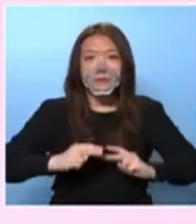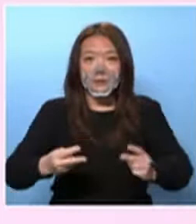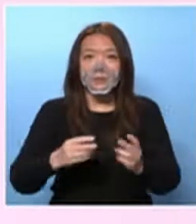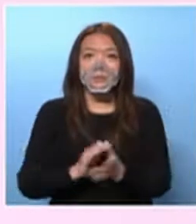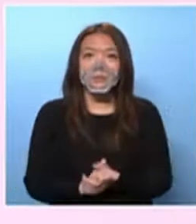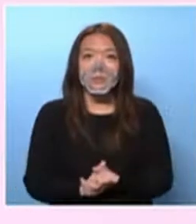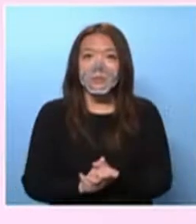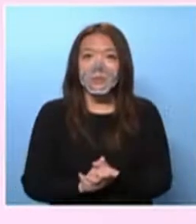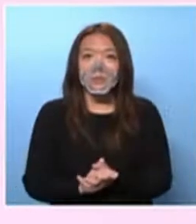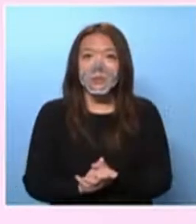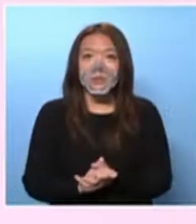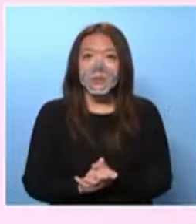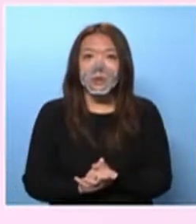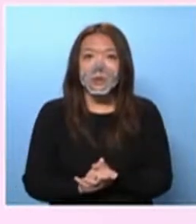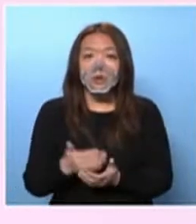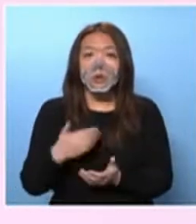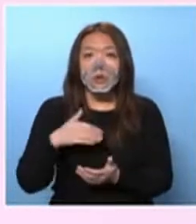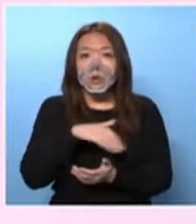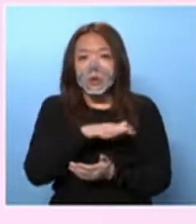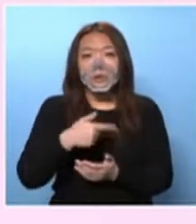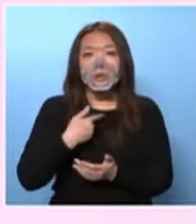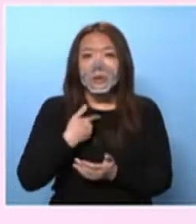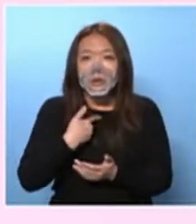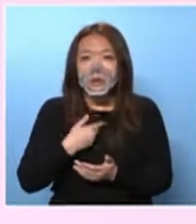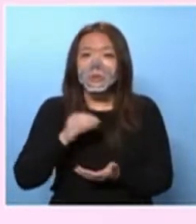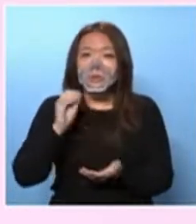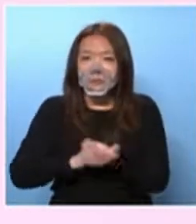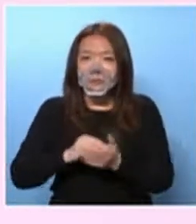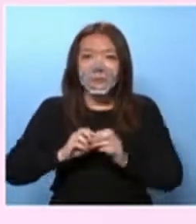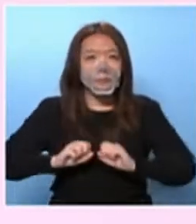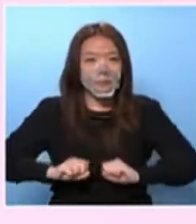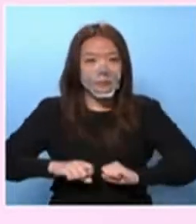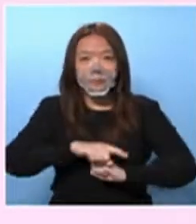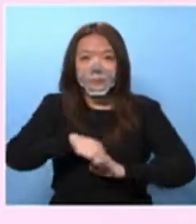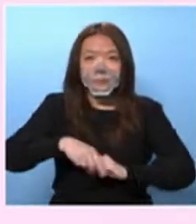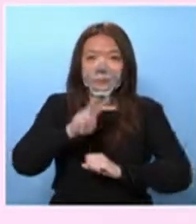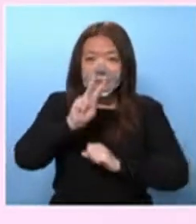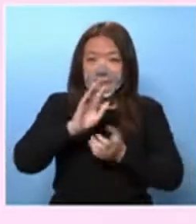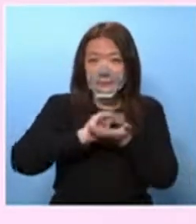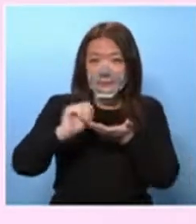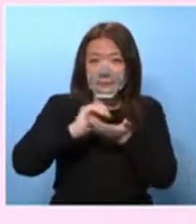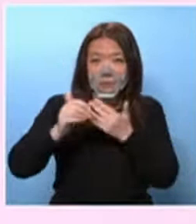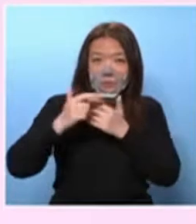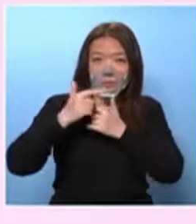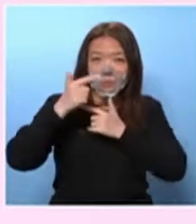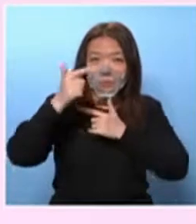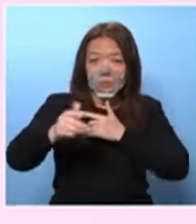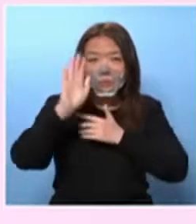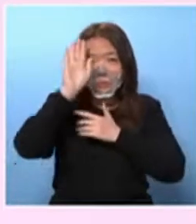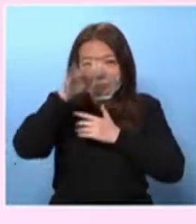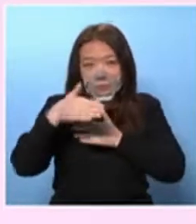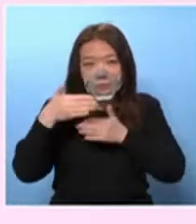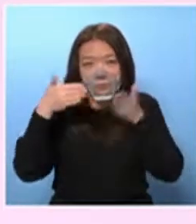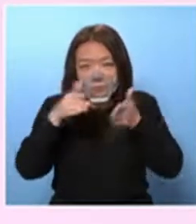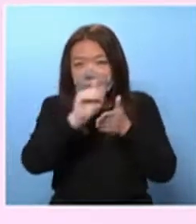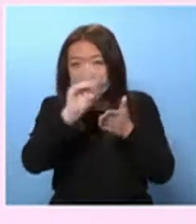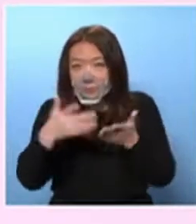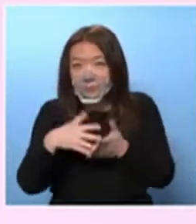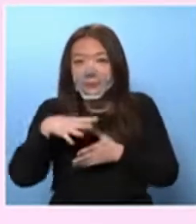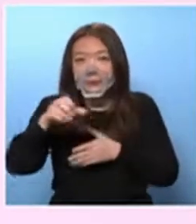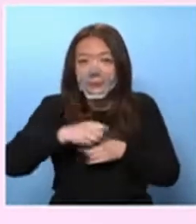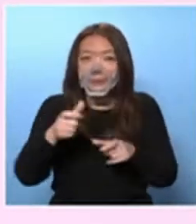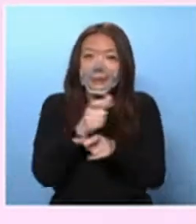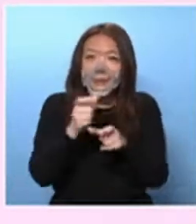and accelerate medium to long-term development. To this end, we must stand high and stand firm to see clearly the big picture,